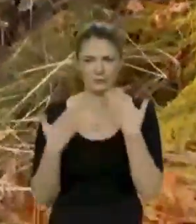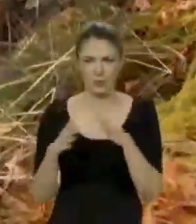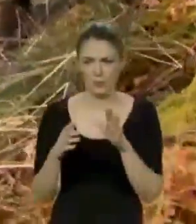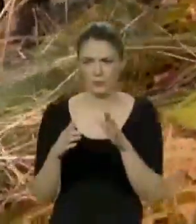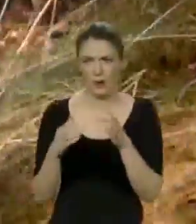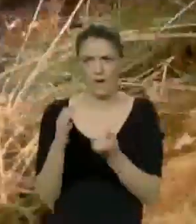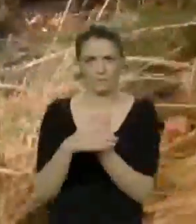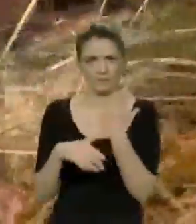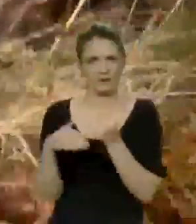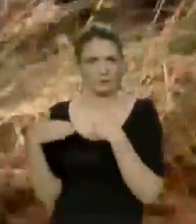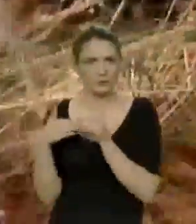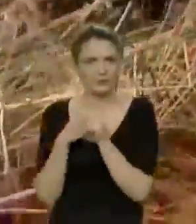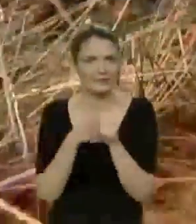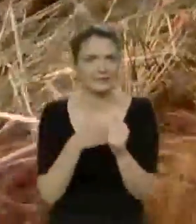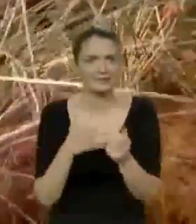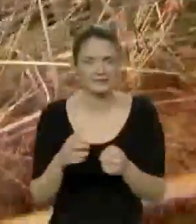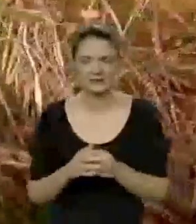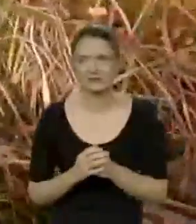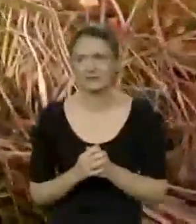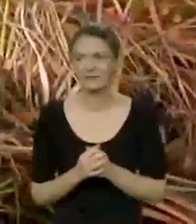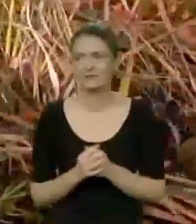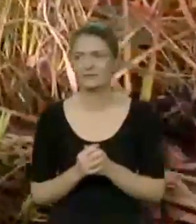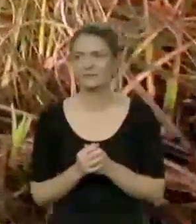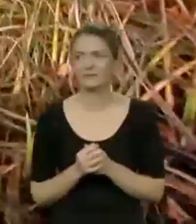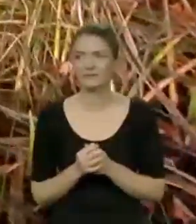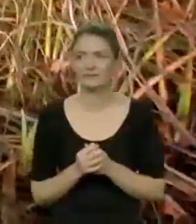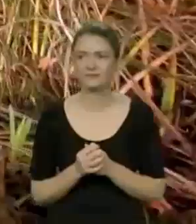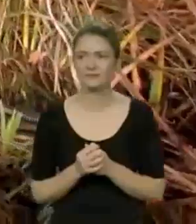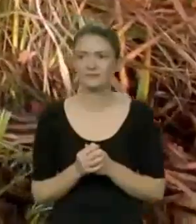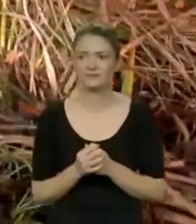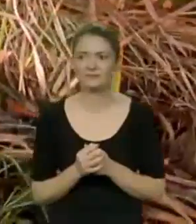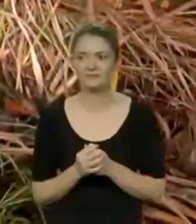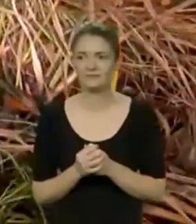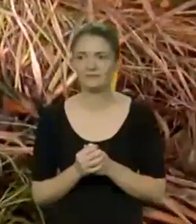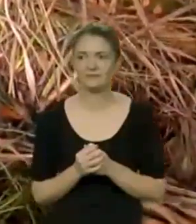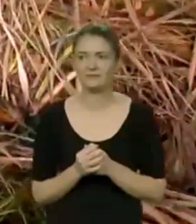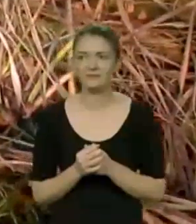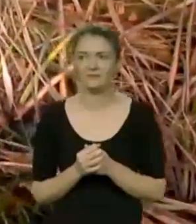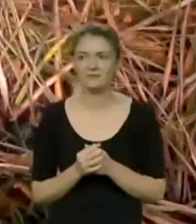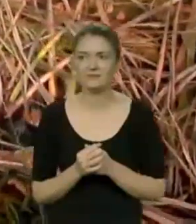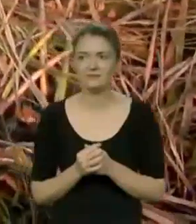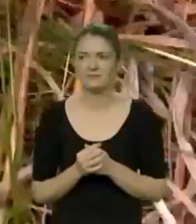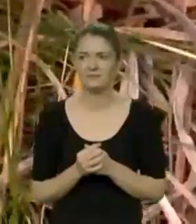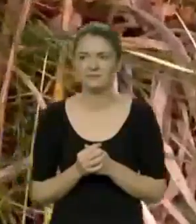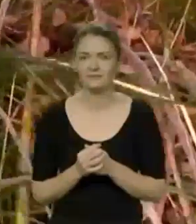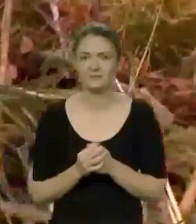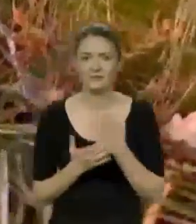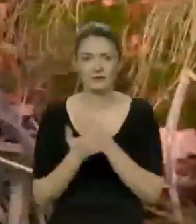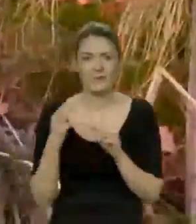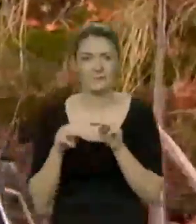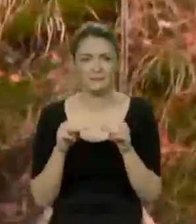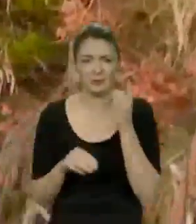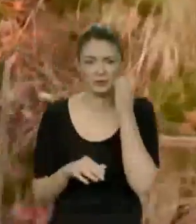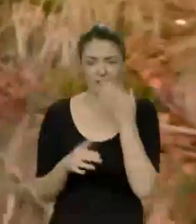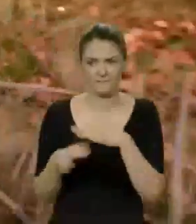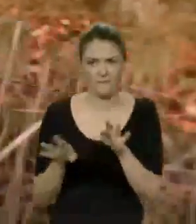been relishing the opportunity to lead. Keep your head down. Some people might shy away from the responsibility, but when